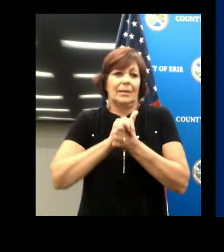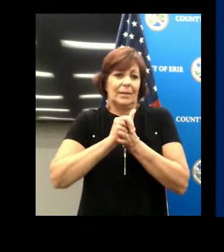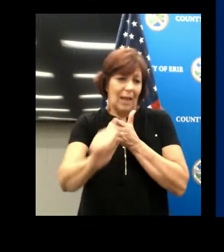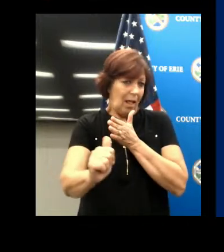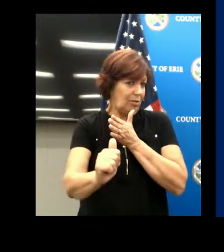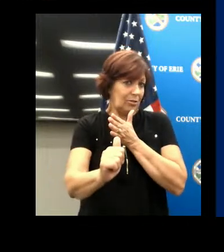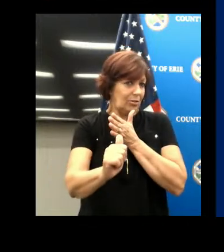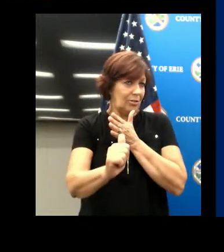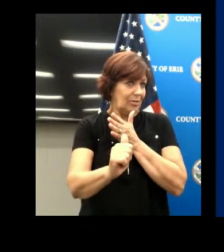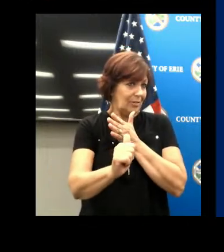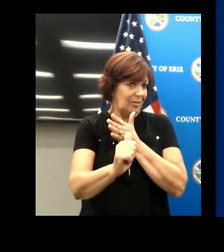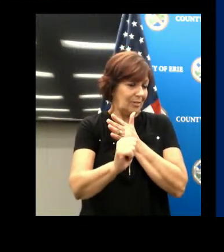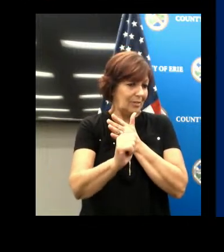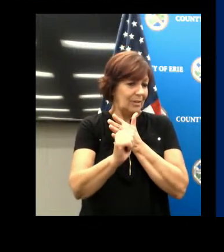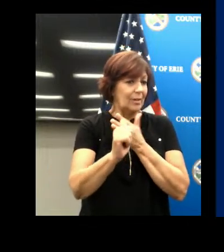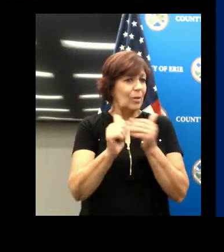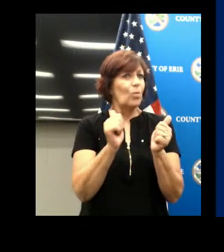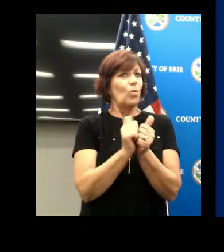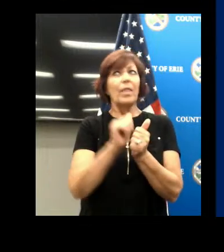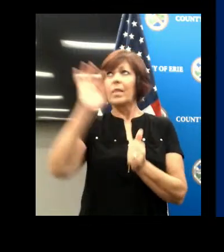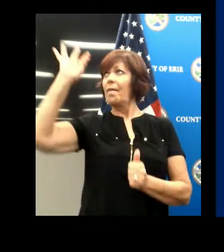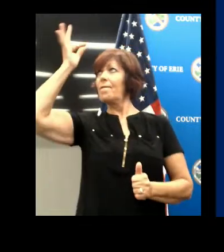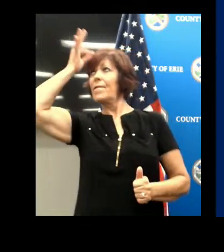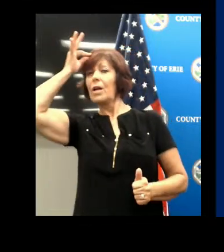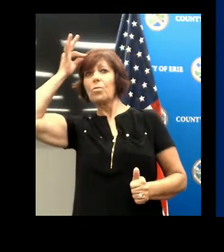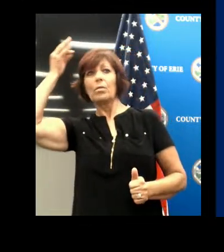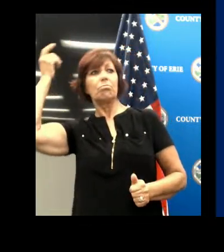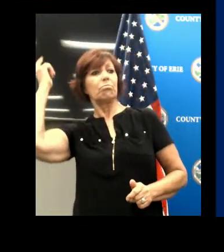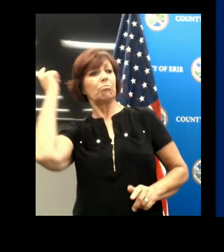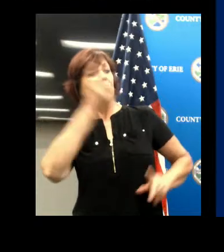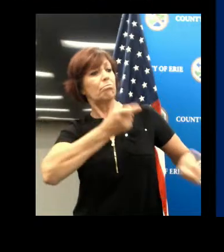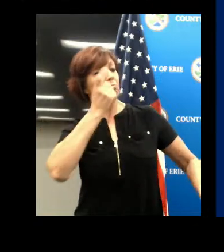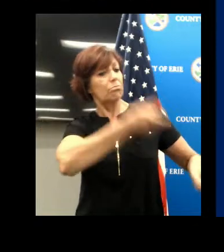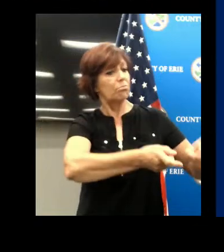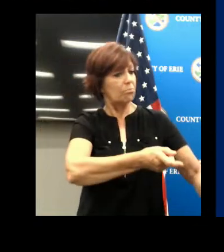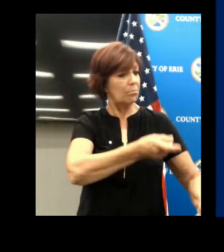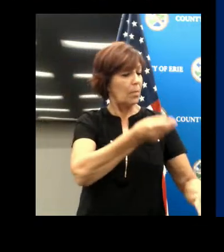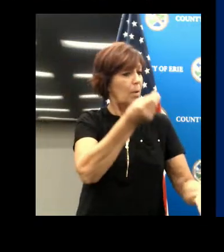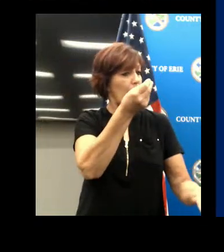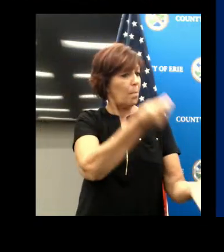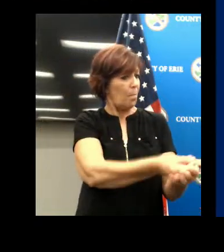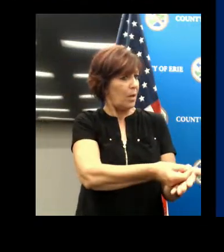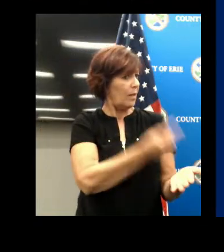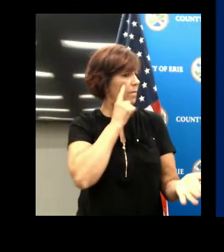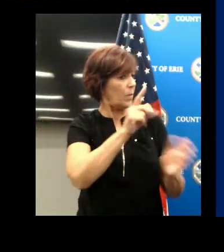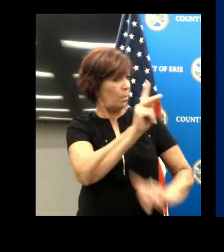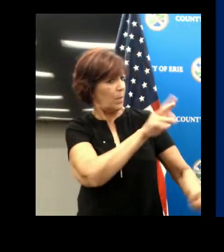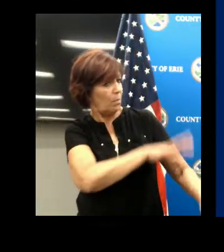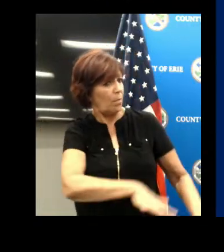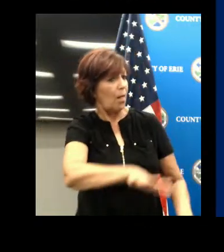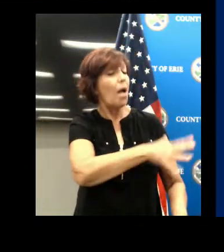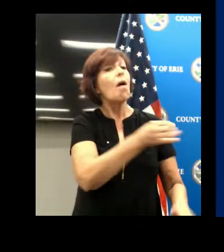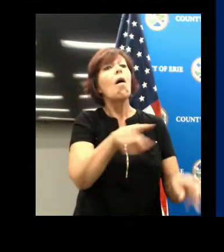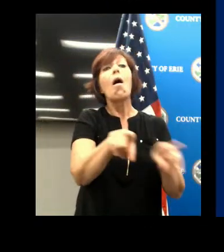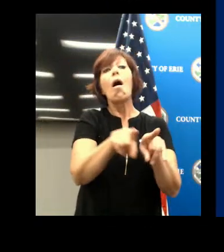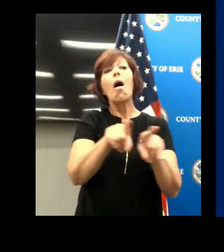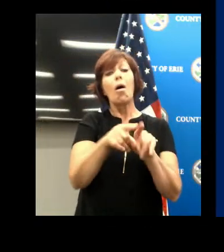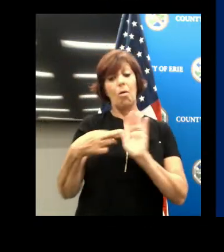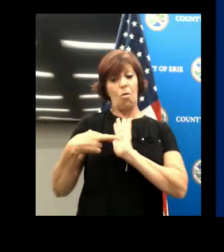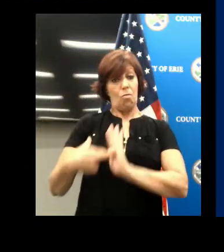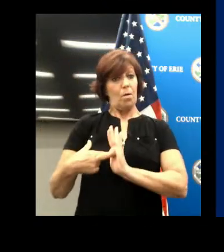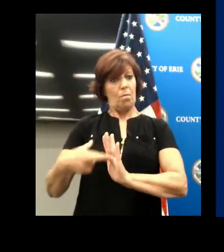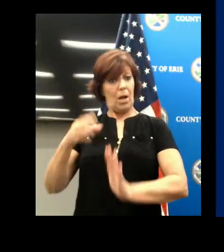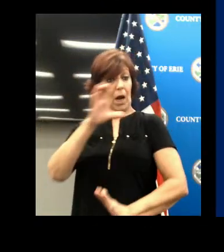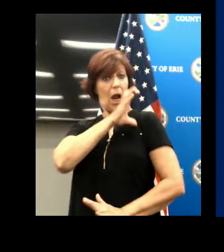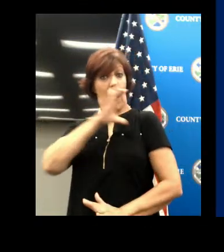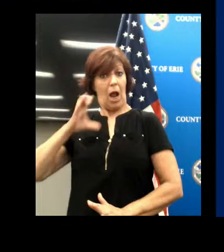10-year period with regards to federal programs, and it'll hurt our representation in Congress, because if we are not counted